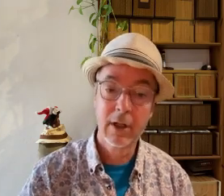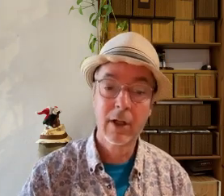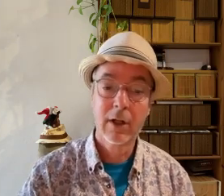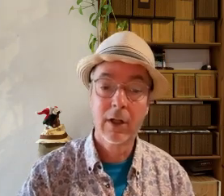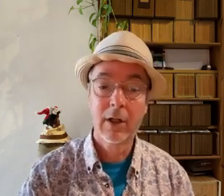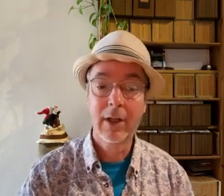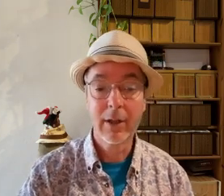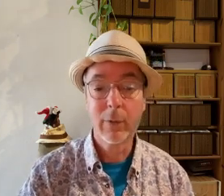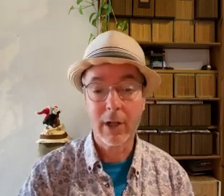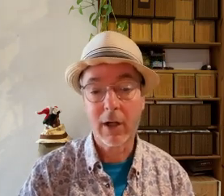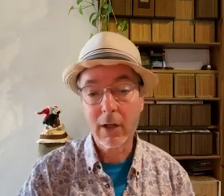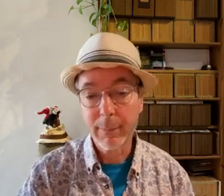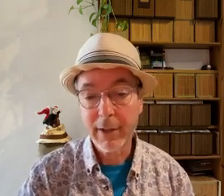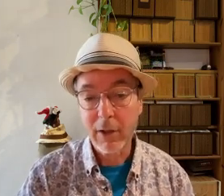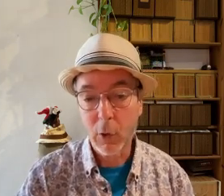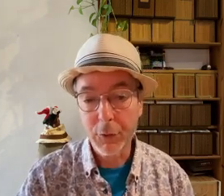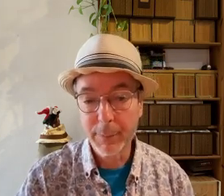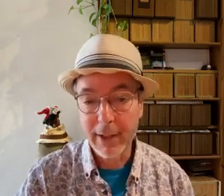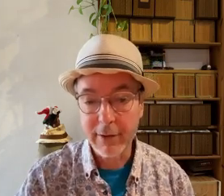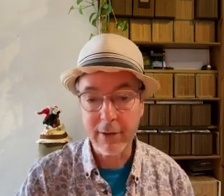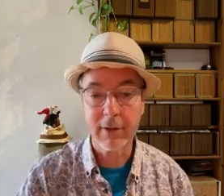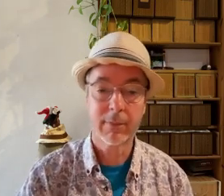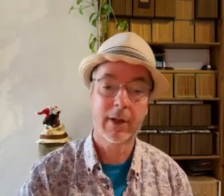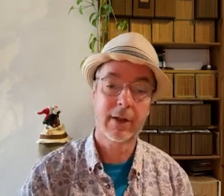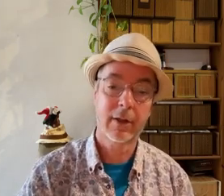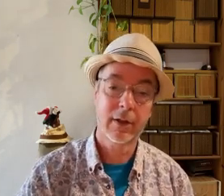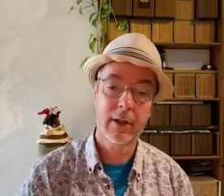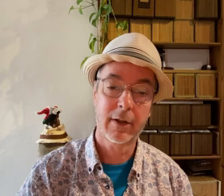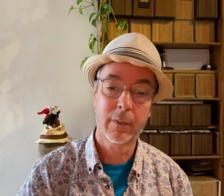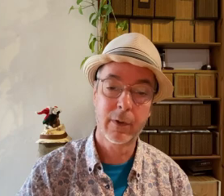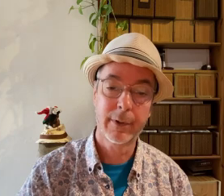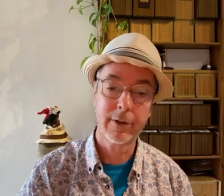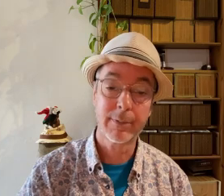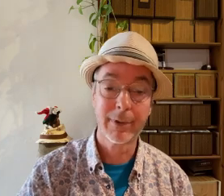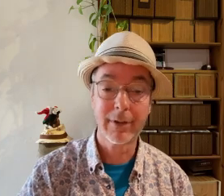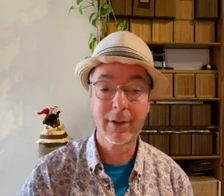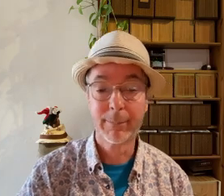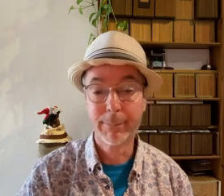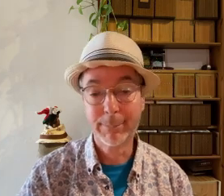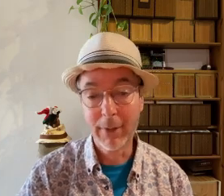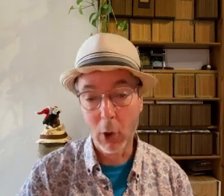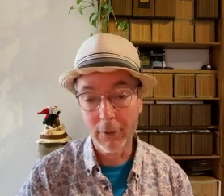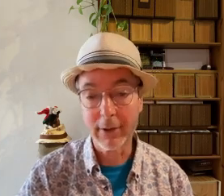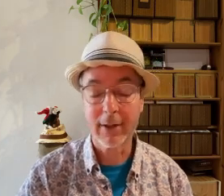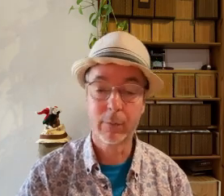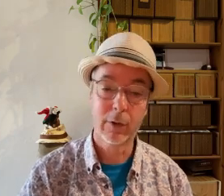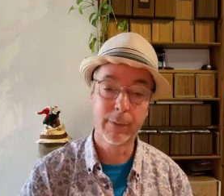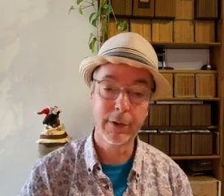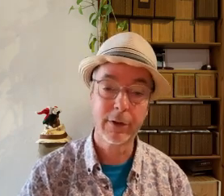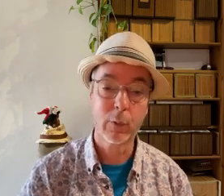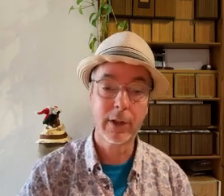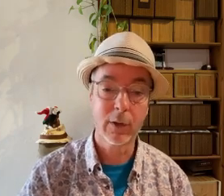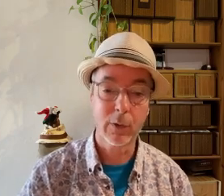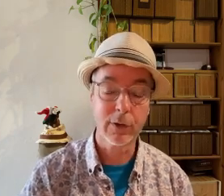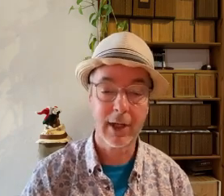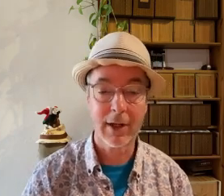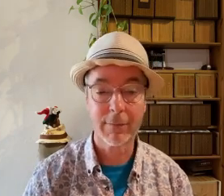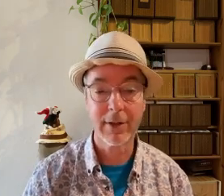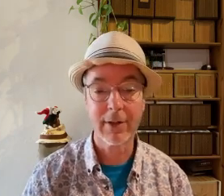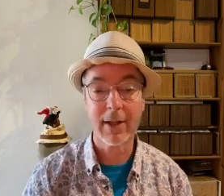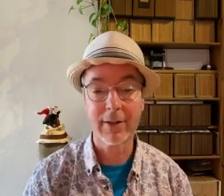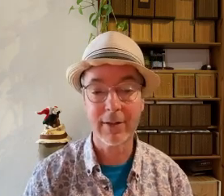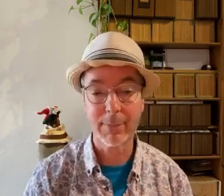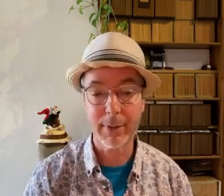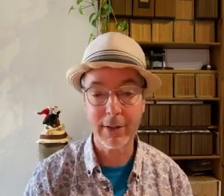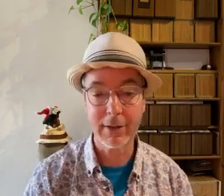letters. Here we are a bit automated, like robots, but other than robots, we also have